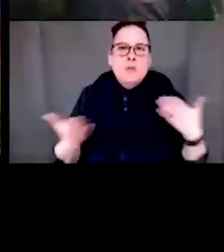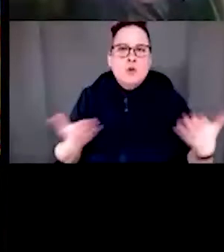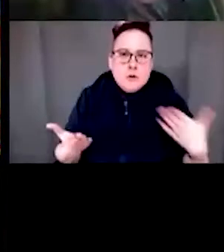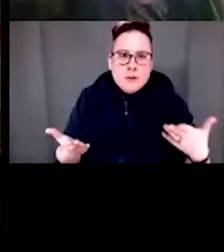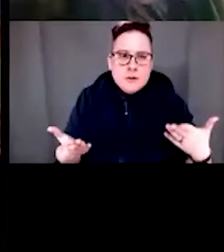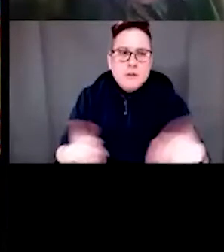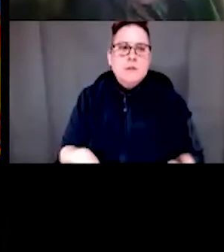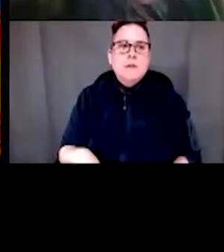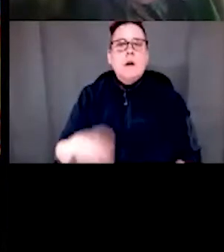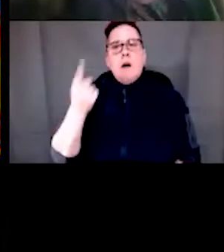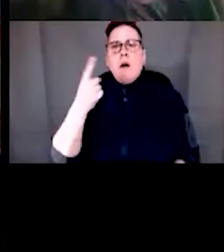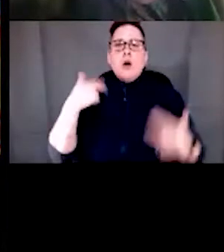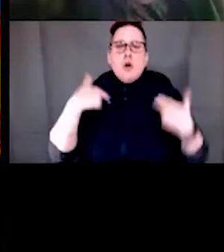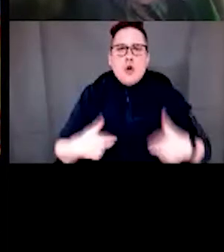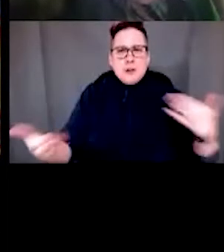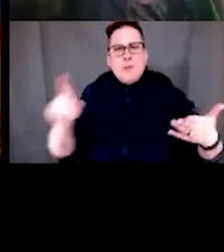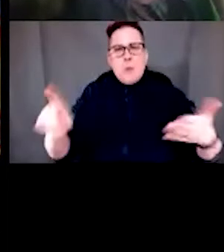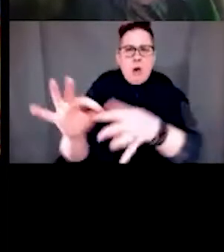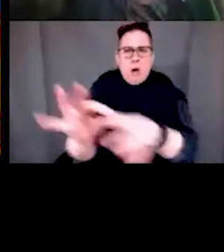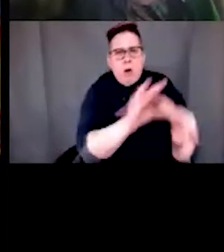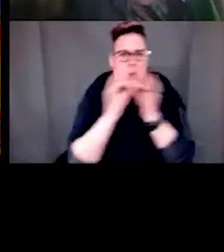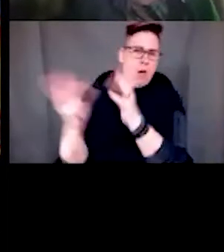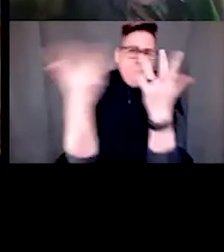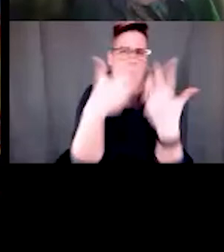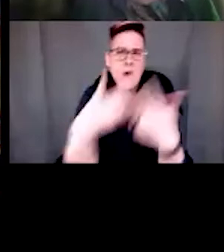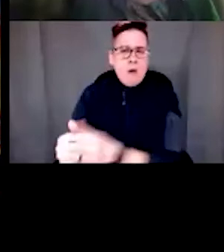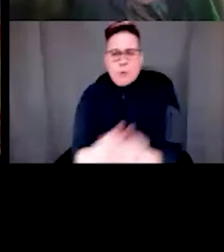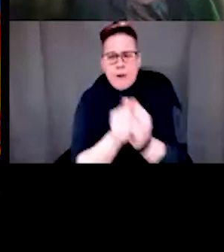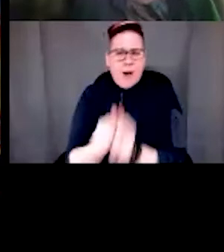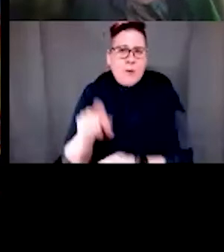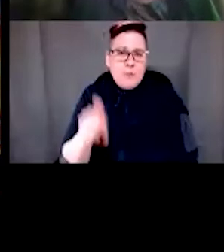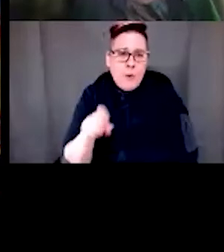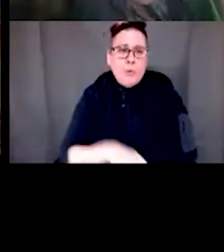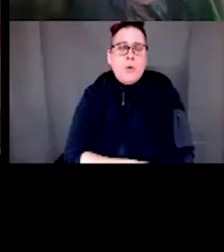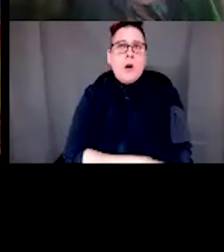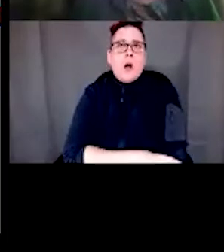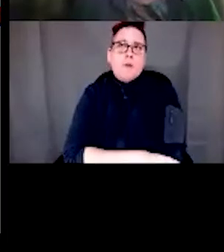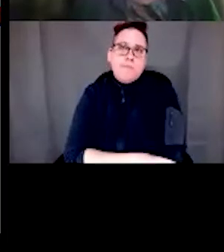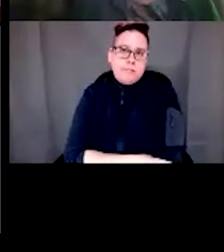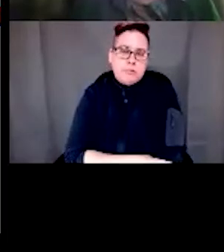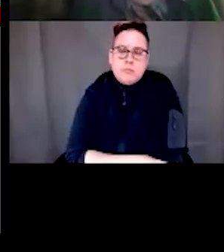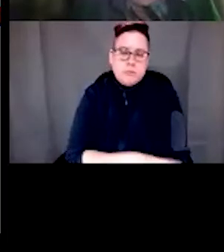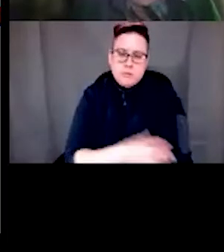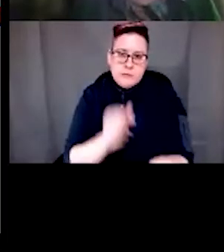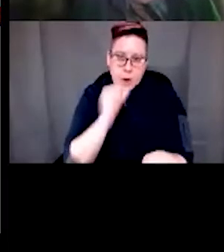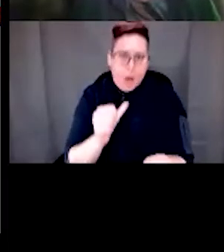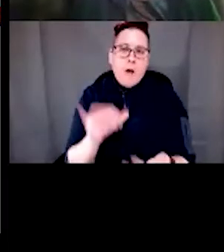meant to be connected and integrated with each other. And of course, that is a huge problem.